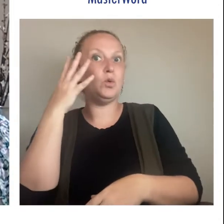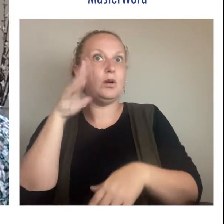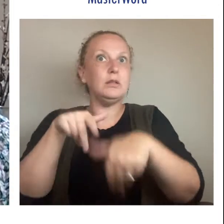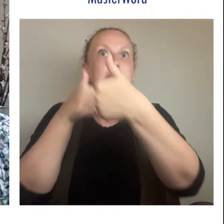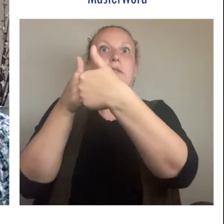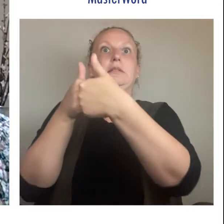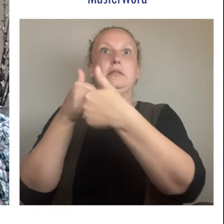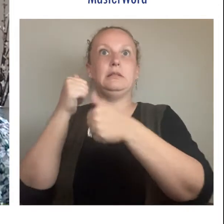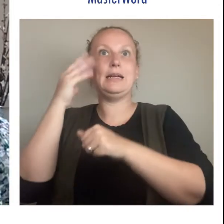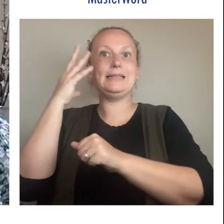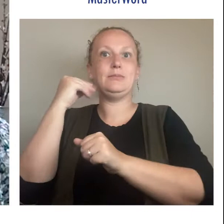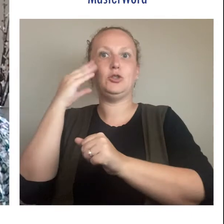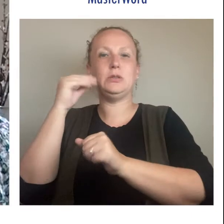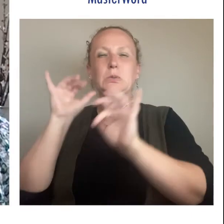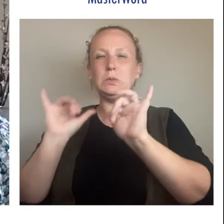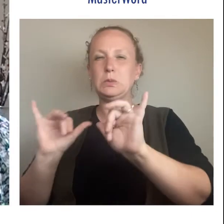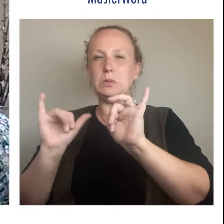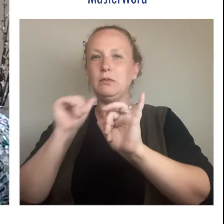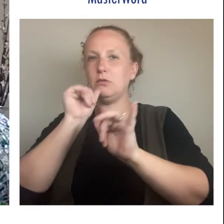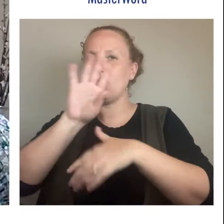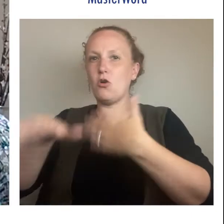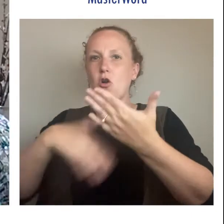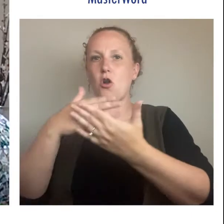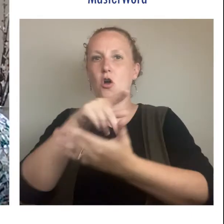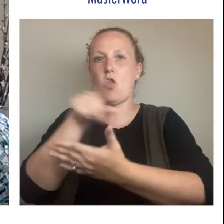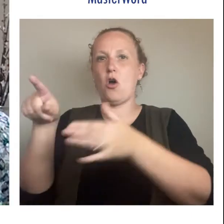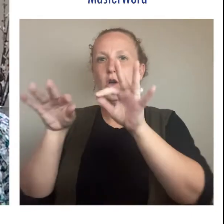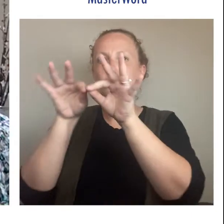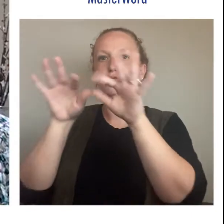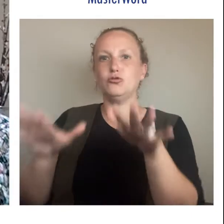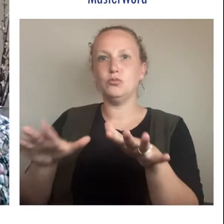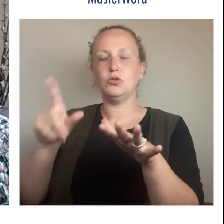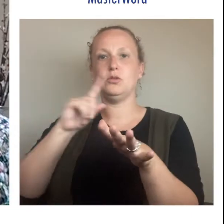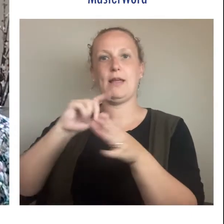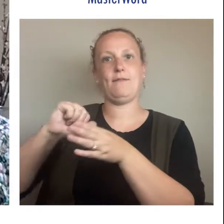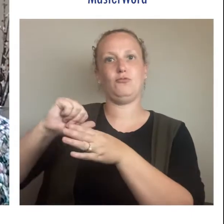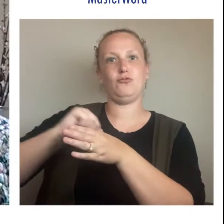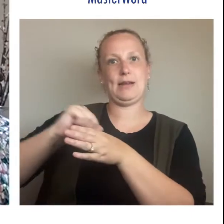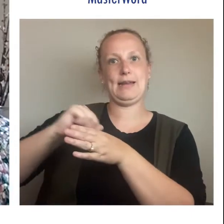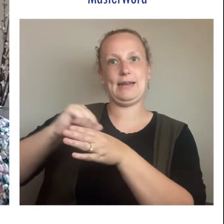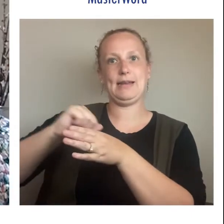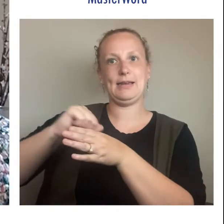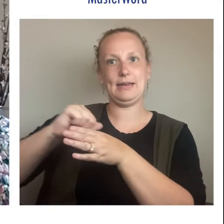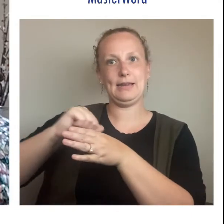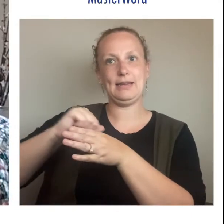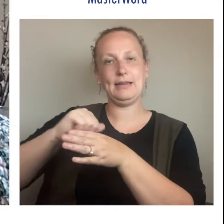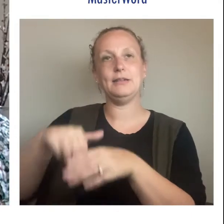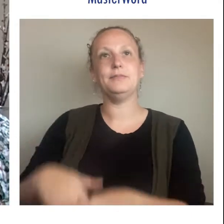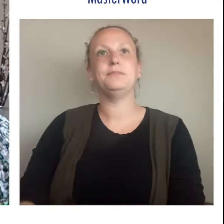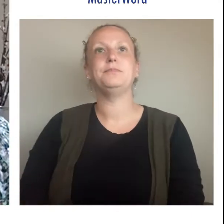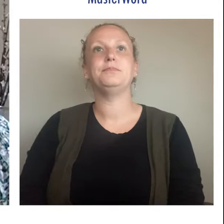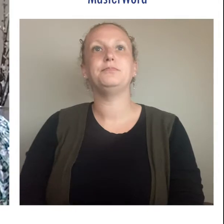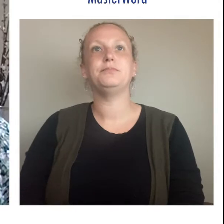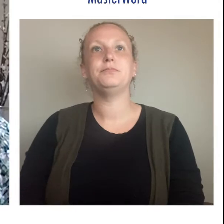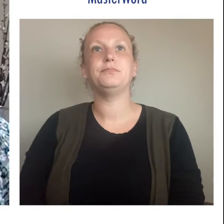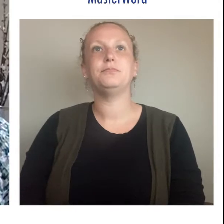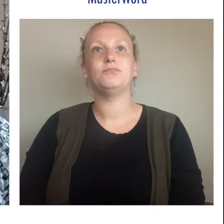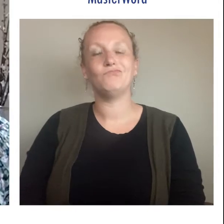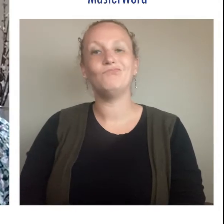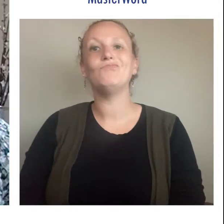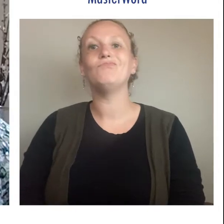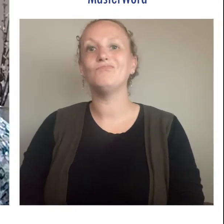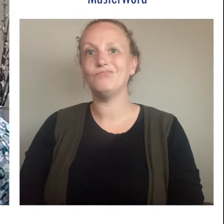with interpreters. So not everybody is trained. So definitely a lack for training on behalf of the interpreting